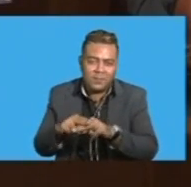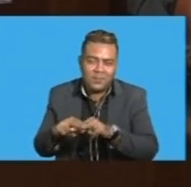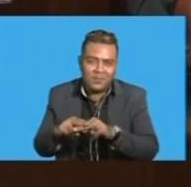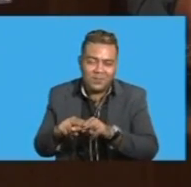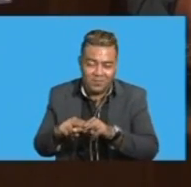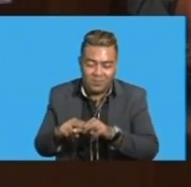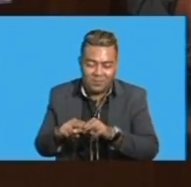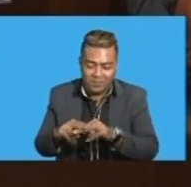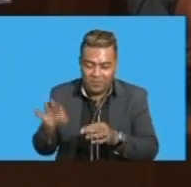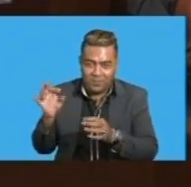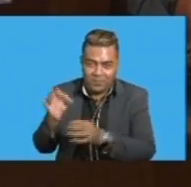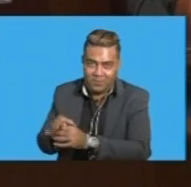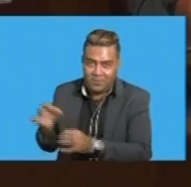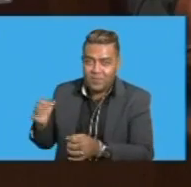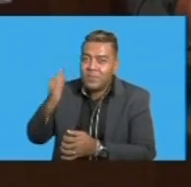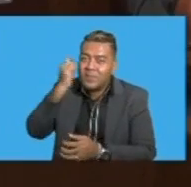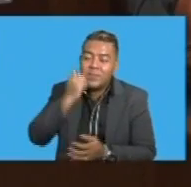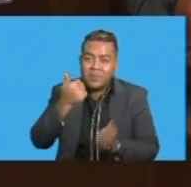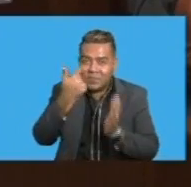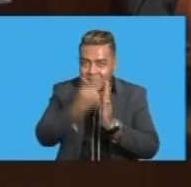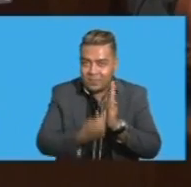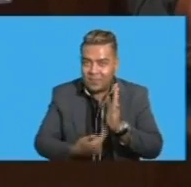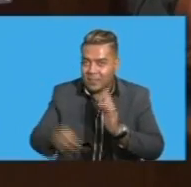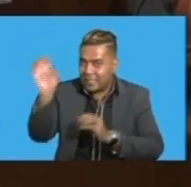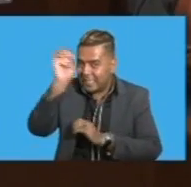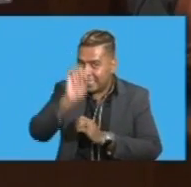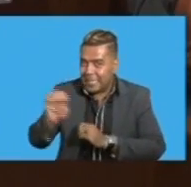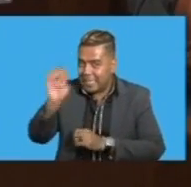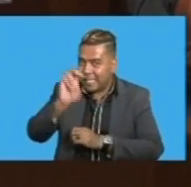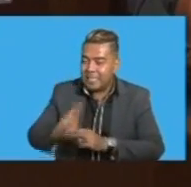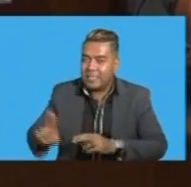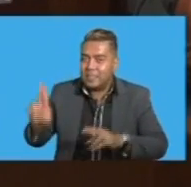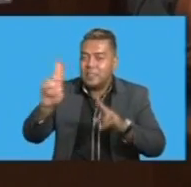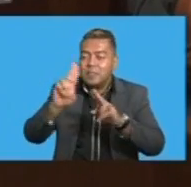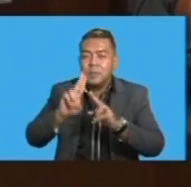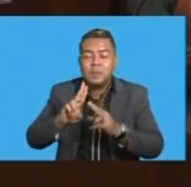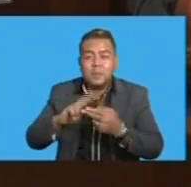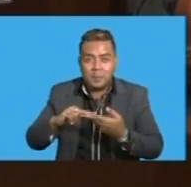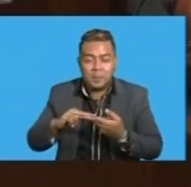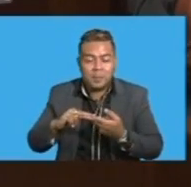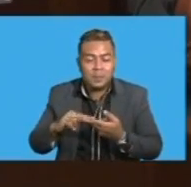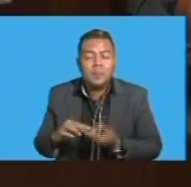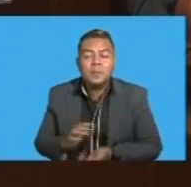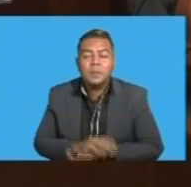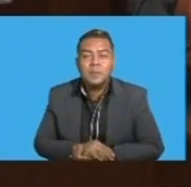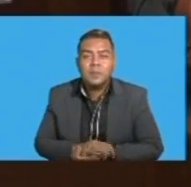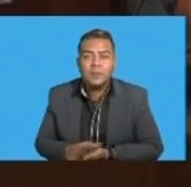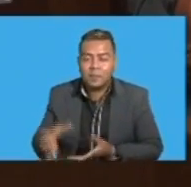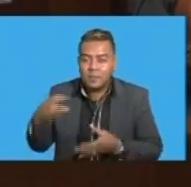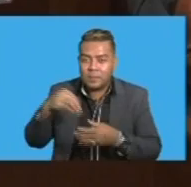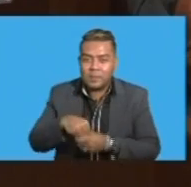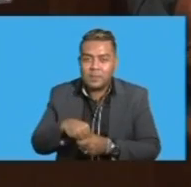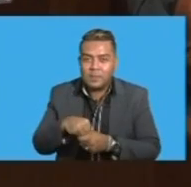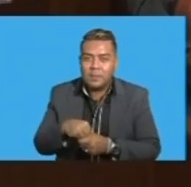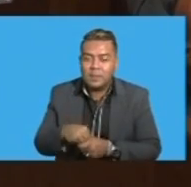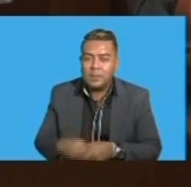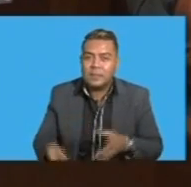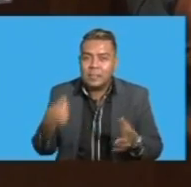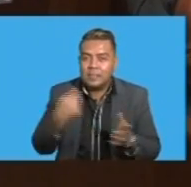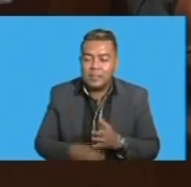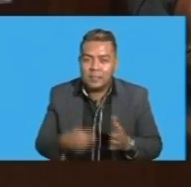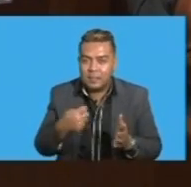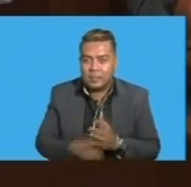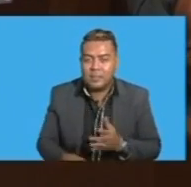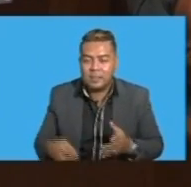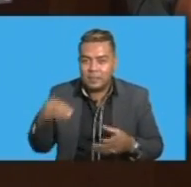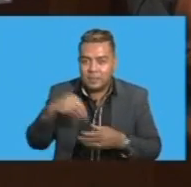sir, the blacklisting by EU is largely attributed to our position to maintain the following tax incentives,